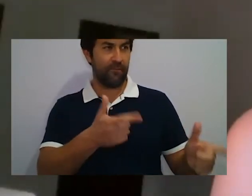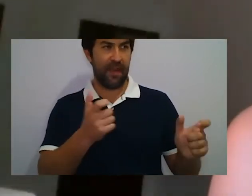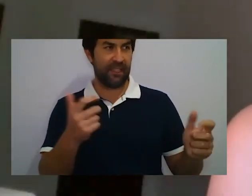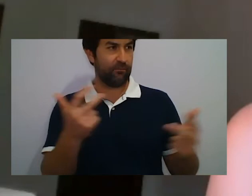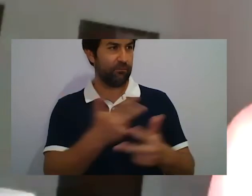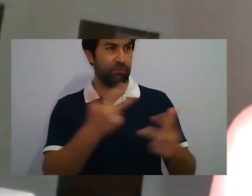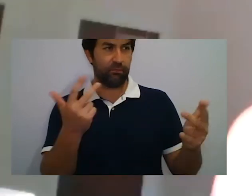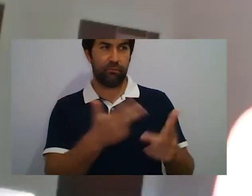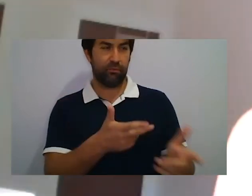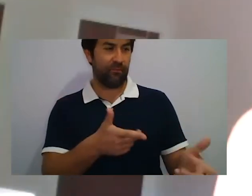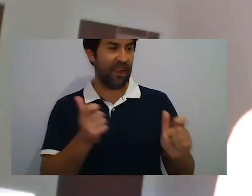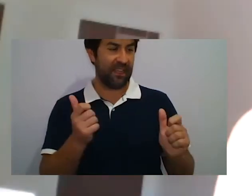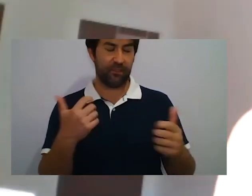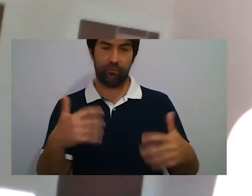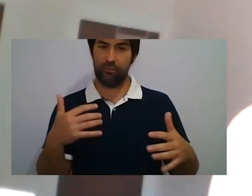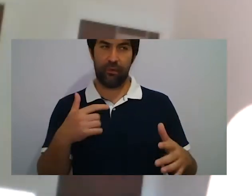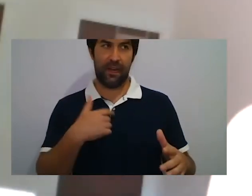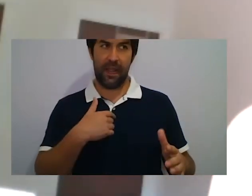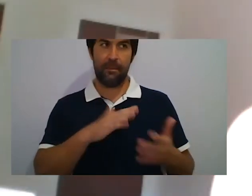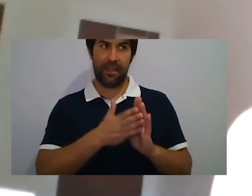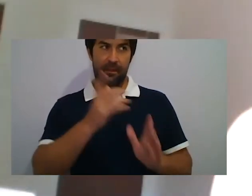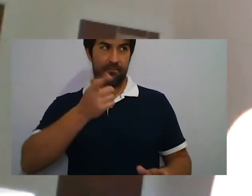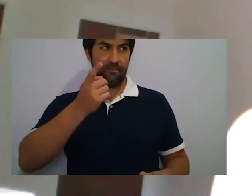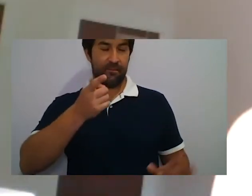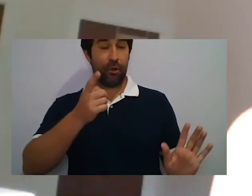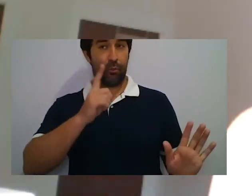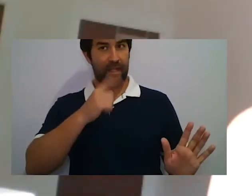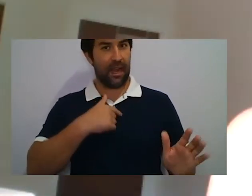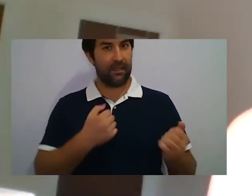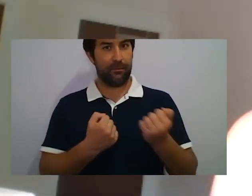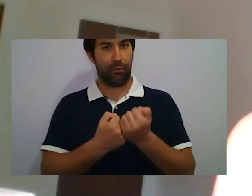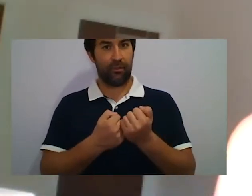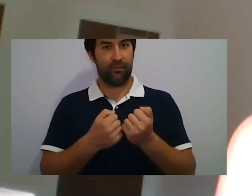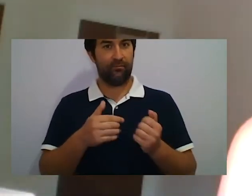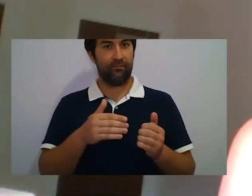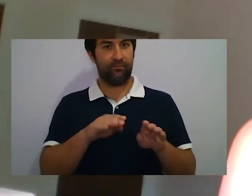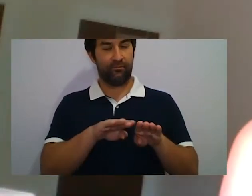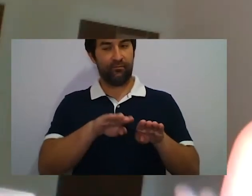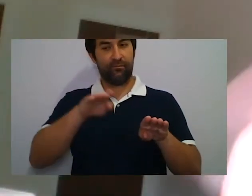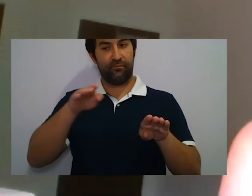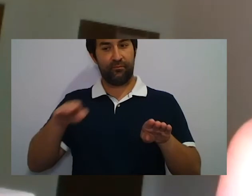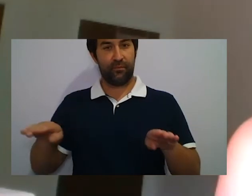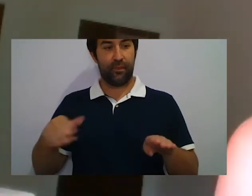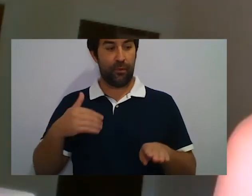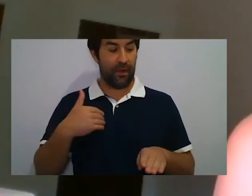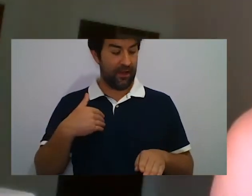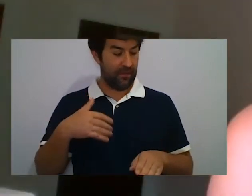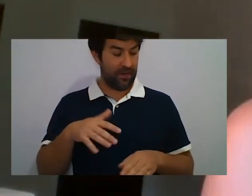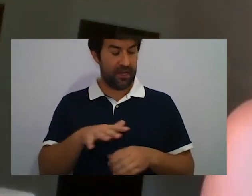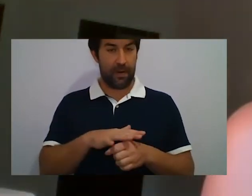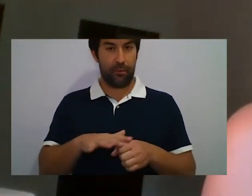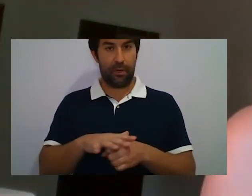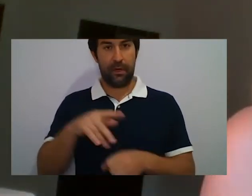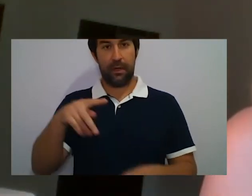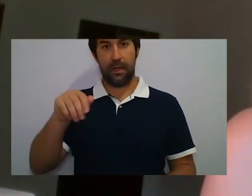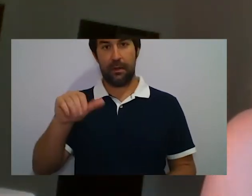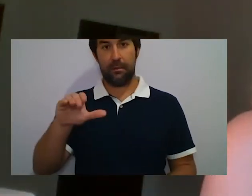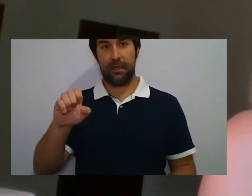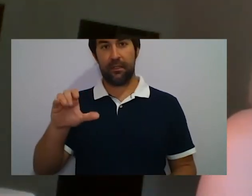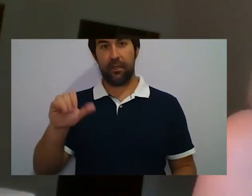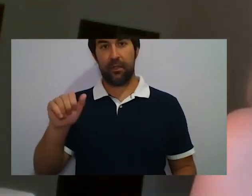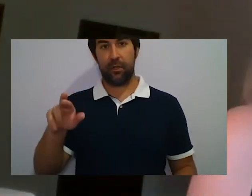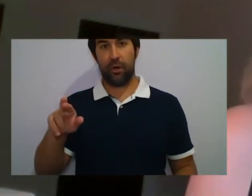coordination, the technical complexity of it. Is it something that we can build in the near future? Is it something that is going to take a few years, perhaps some planning